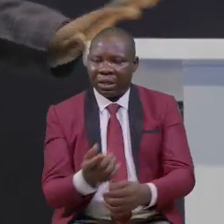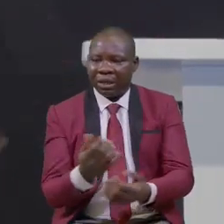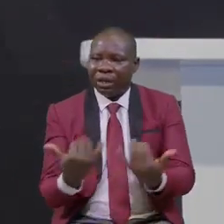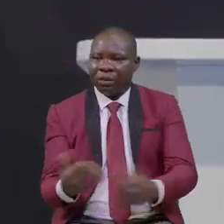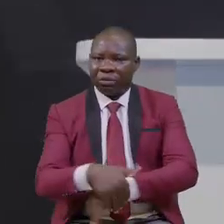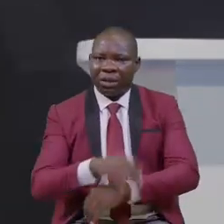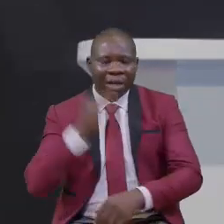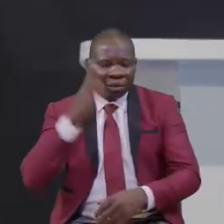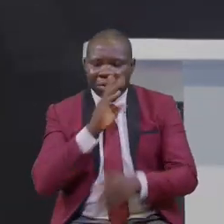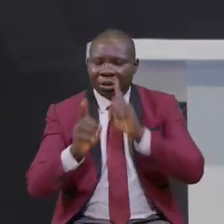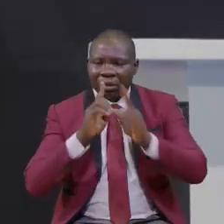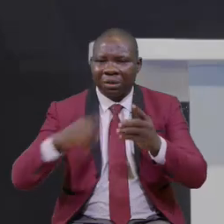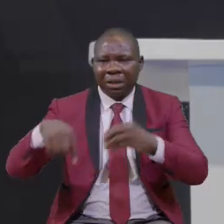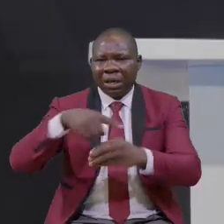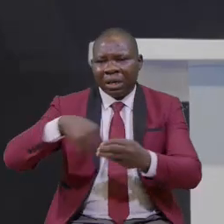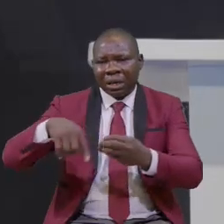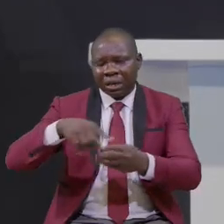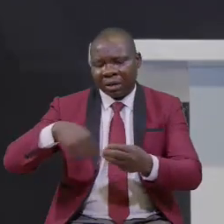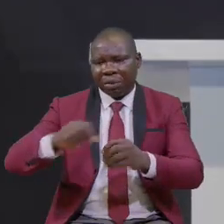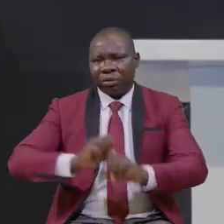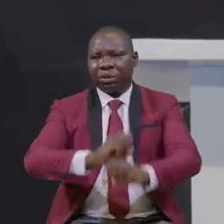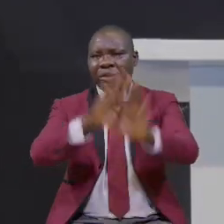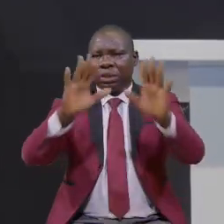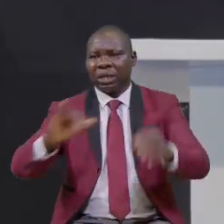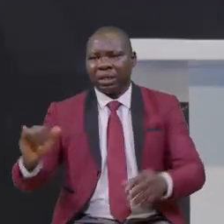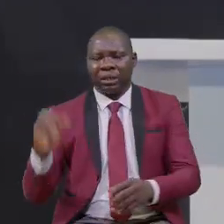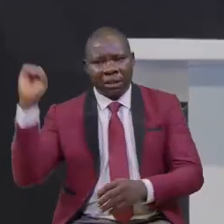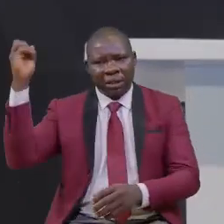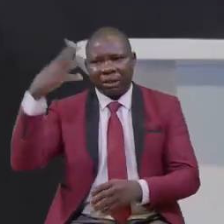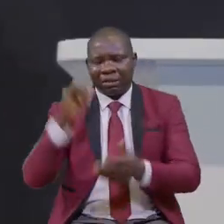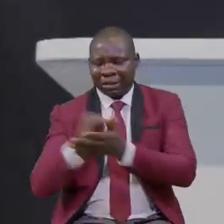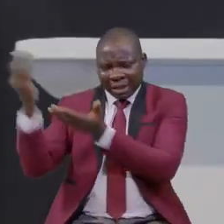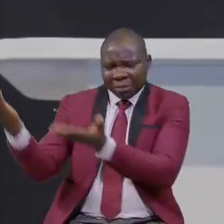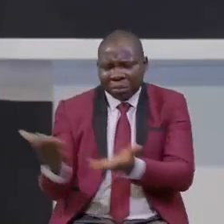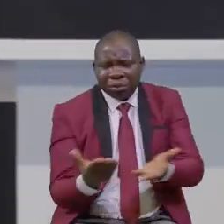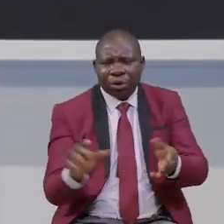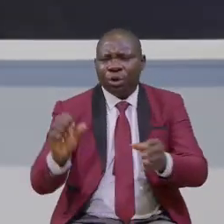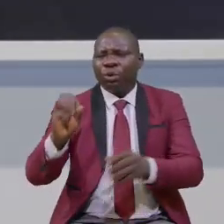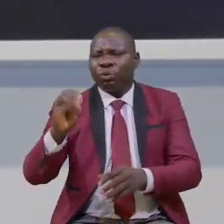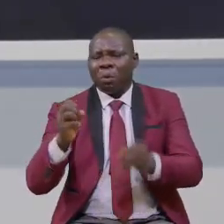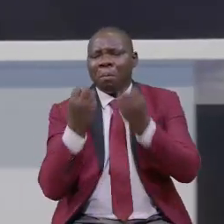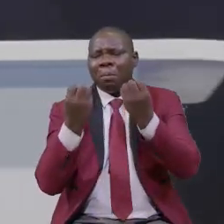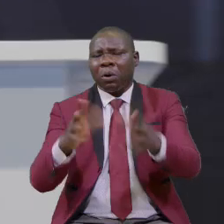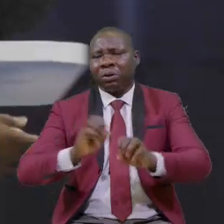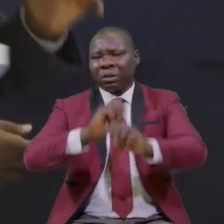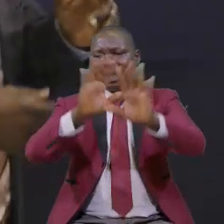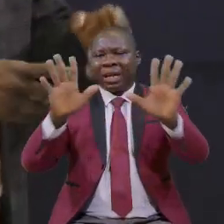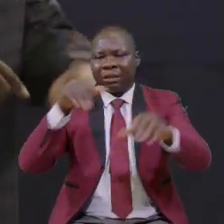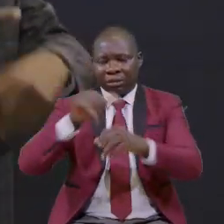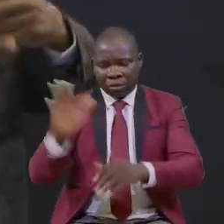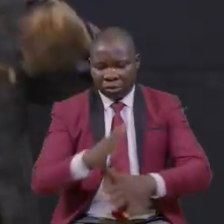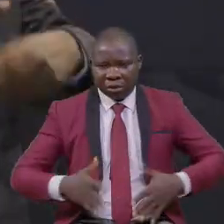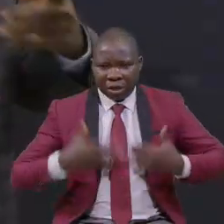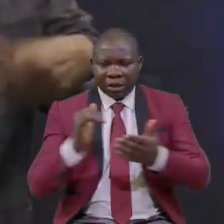glowing grace that glows in your life, that brings so much light that you know that this kind of grace